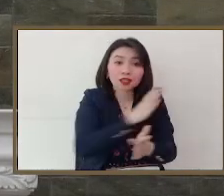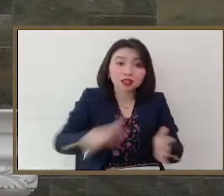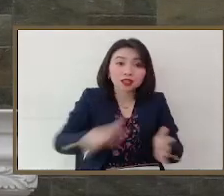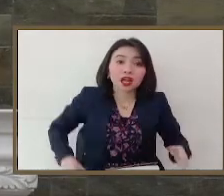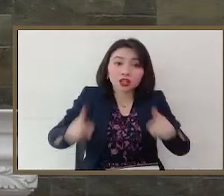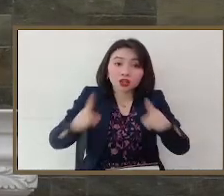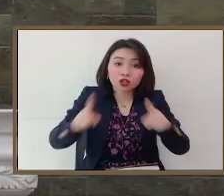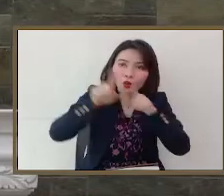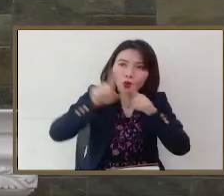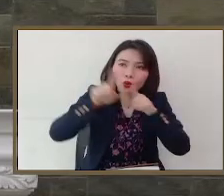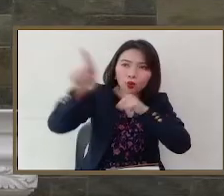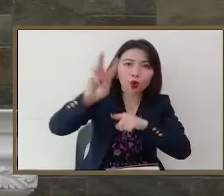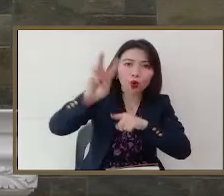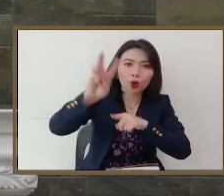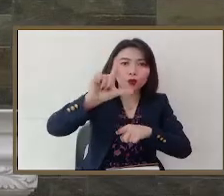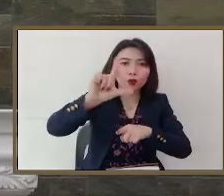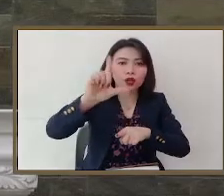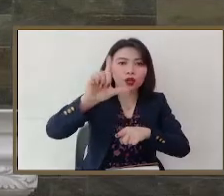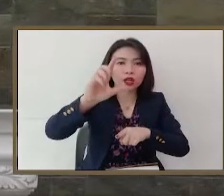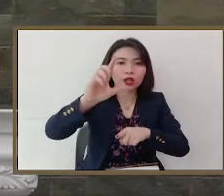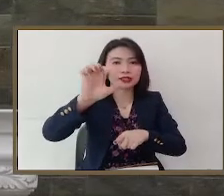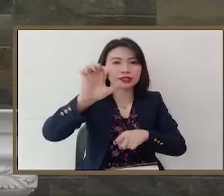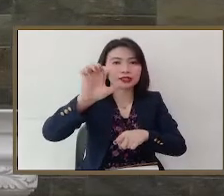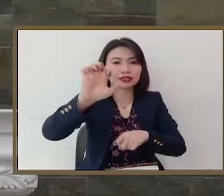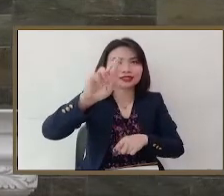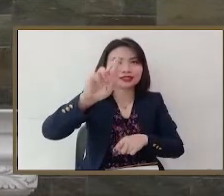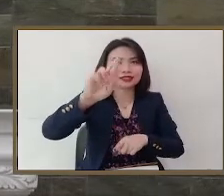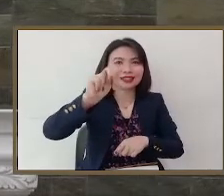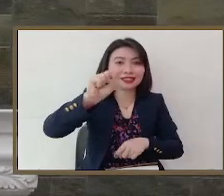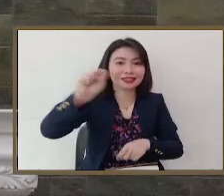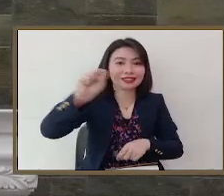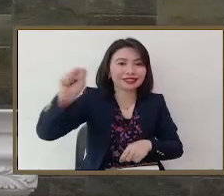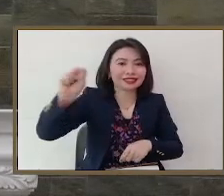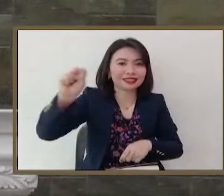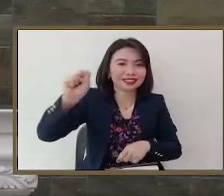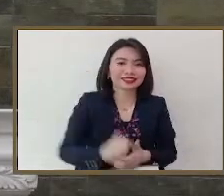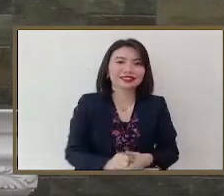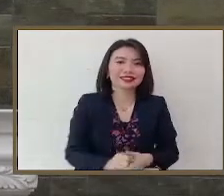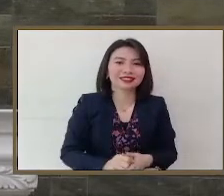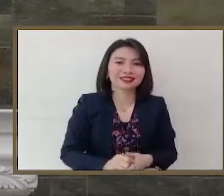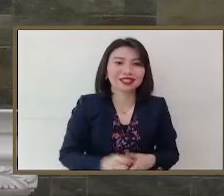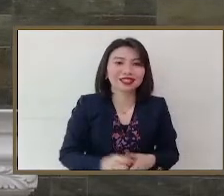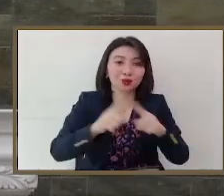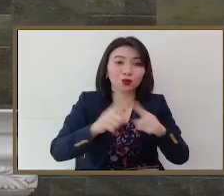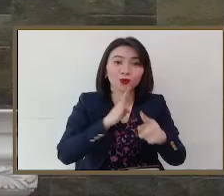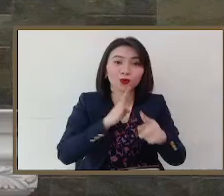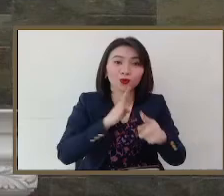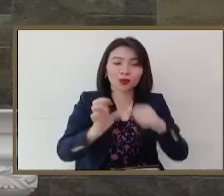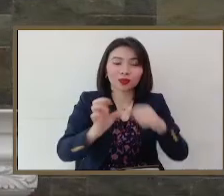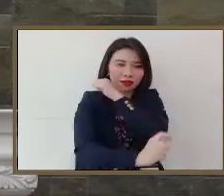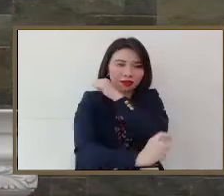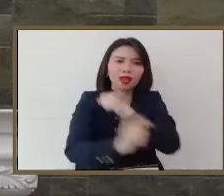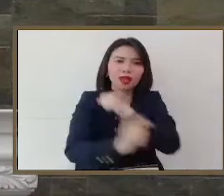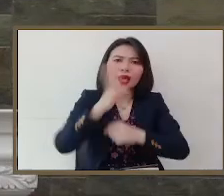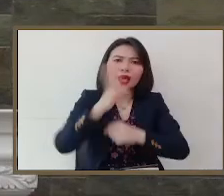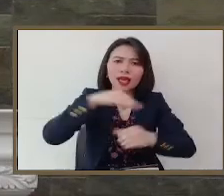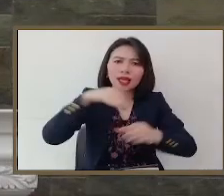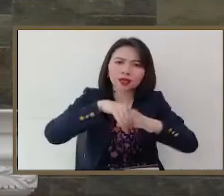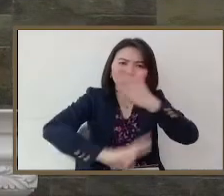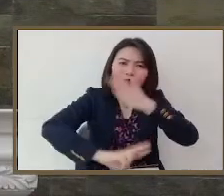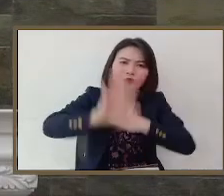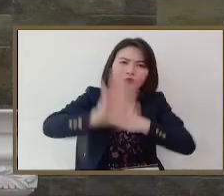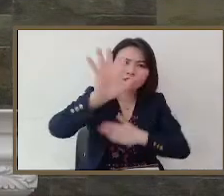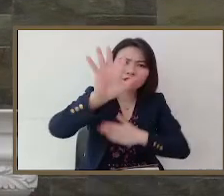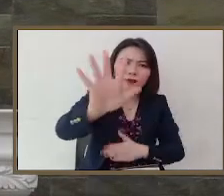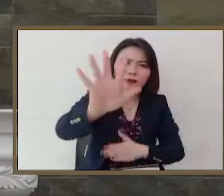tempted. Now in verse number 5, the Bible says, then the devil taketh him up into